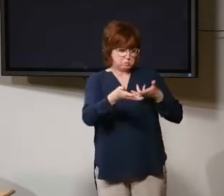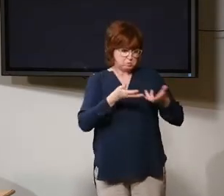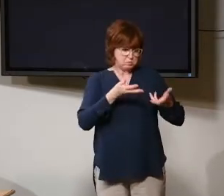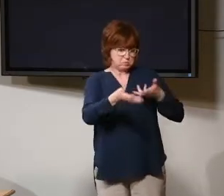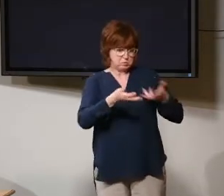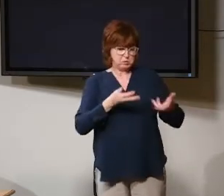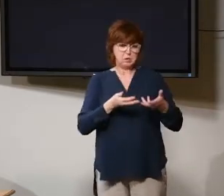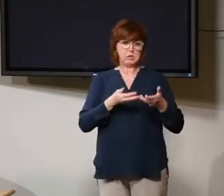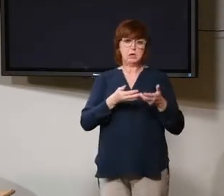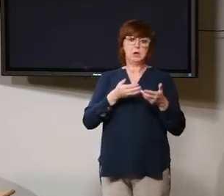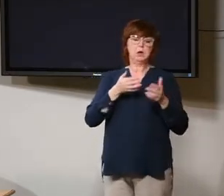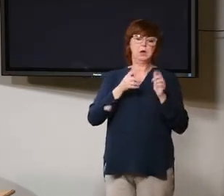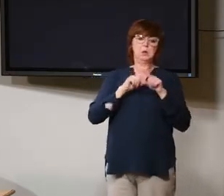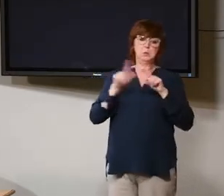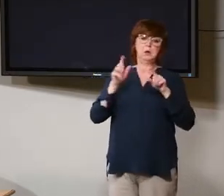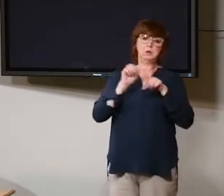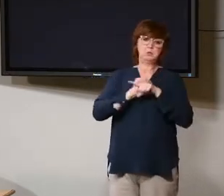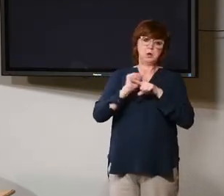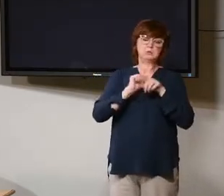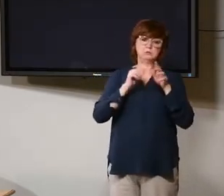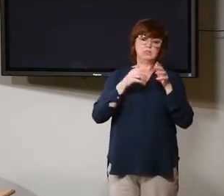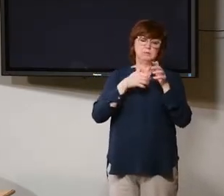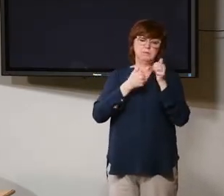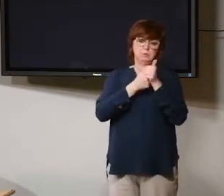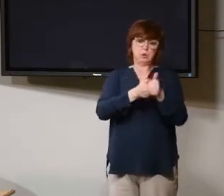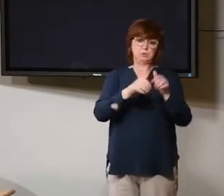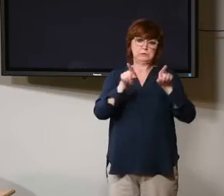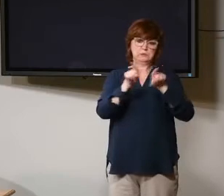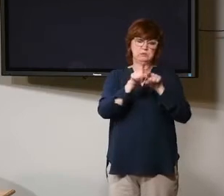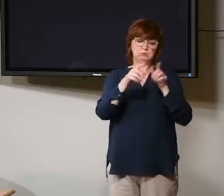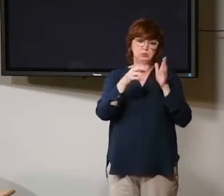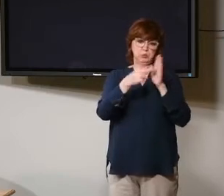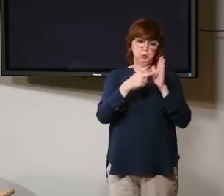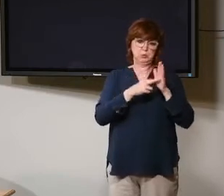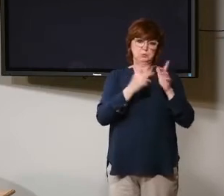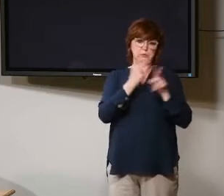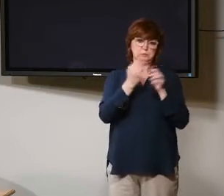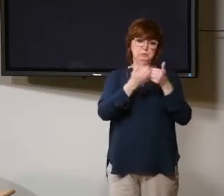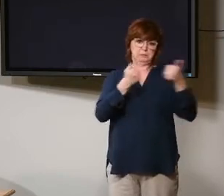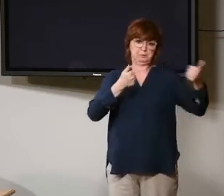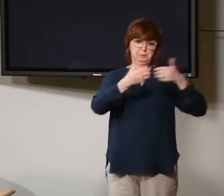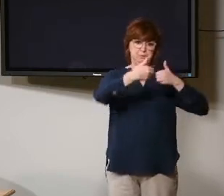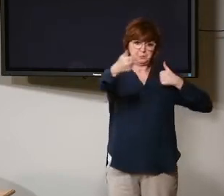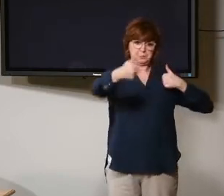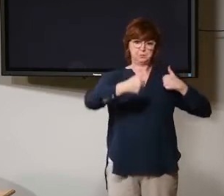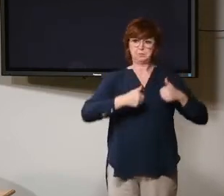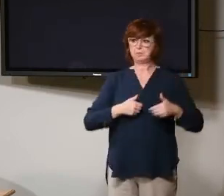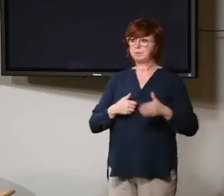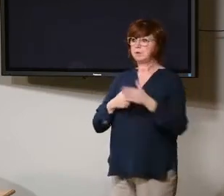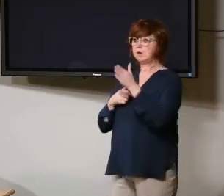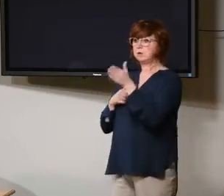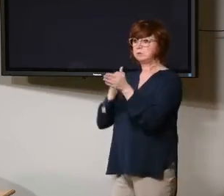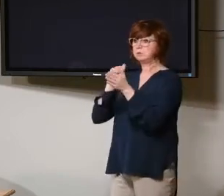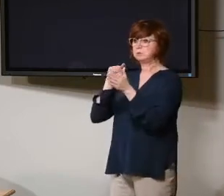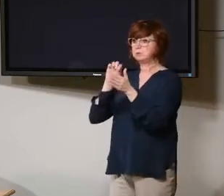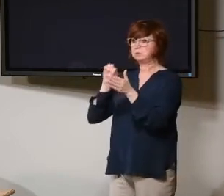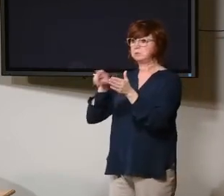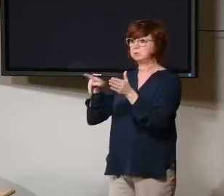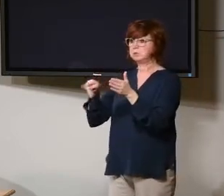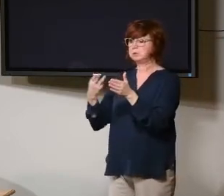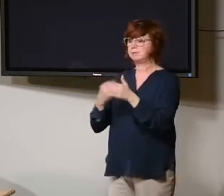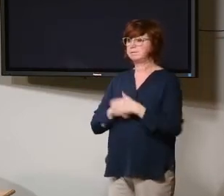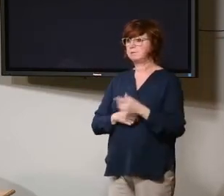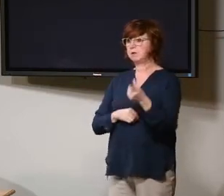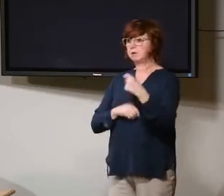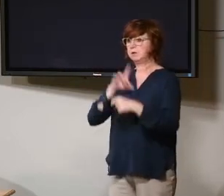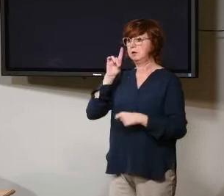safe social distancing practices in place. Staff? Dr. Shahab, I'm wondering if you can just